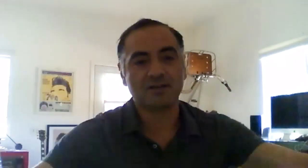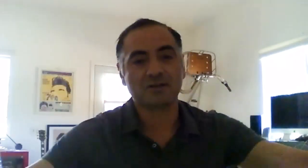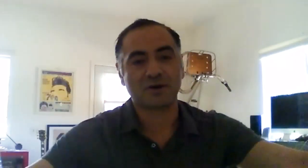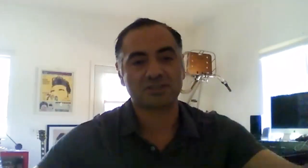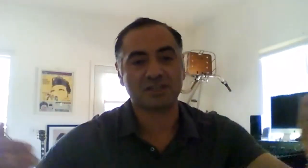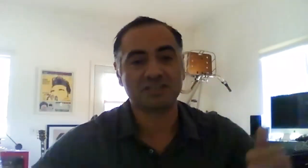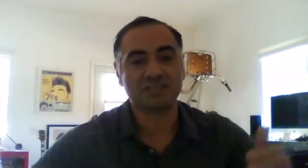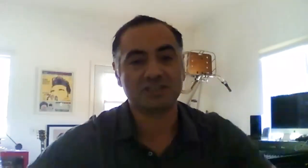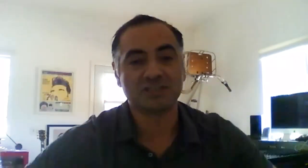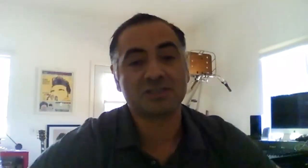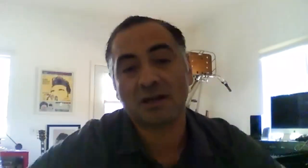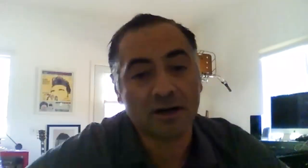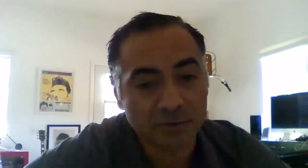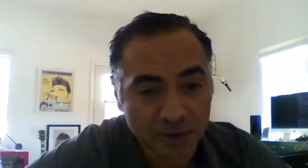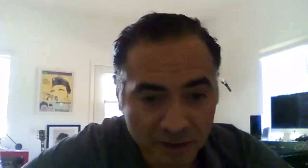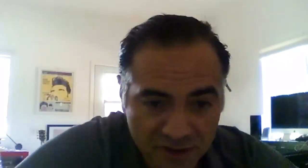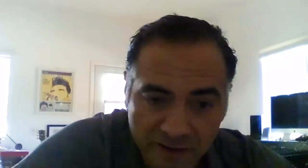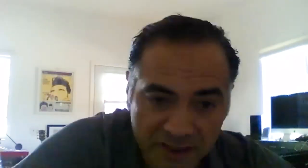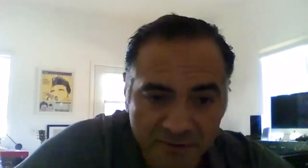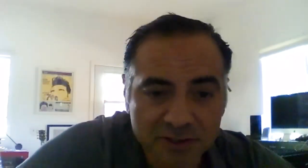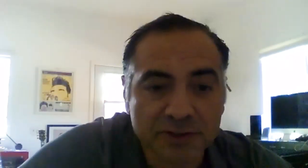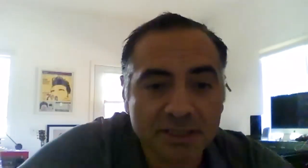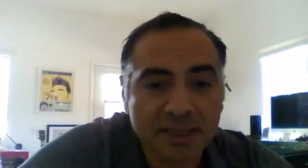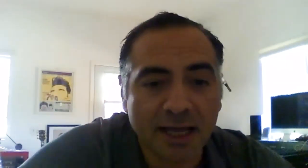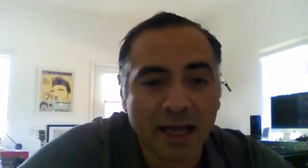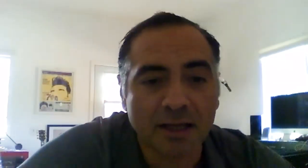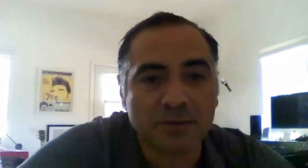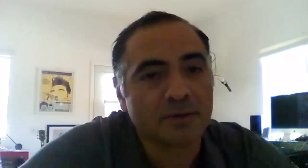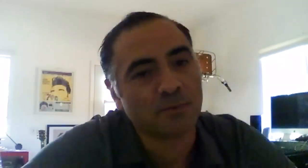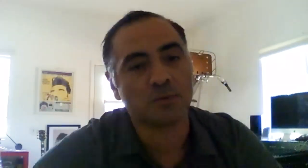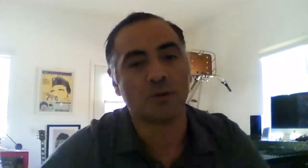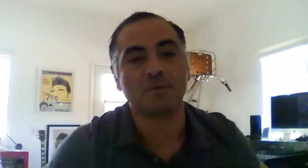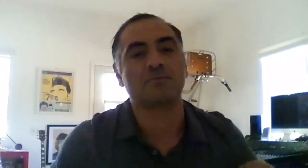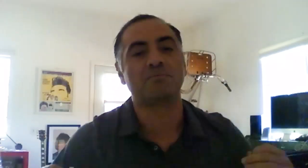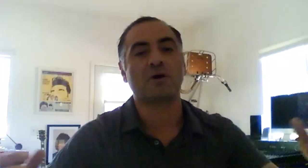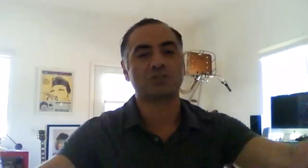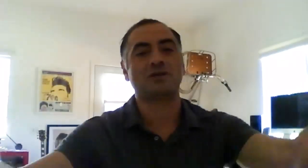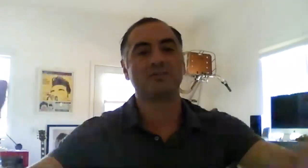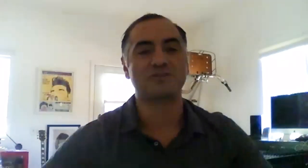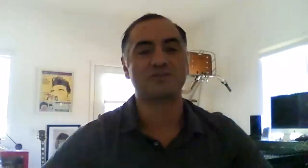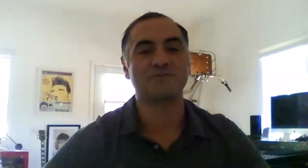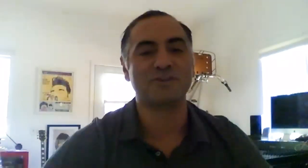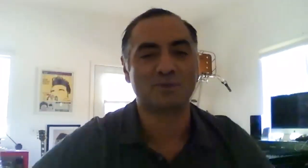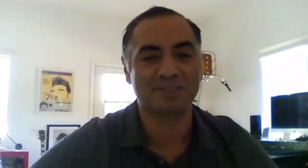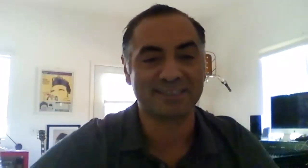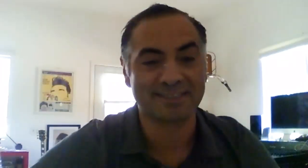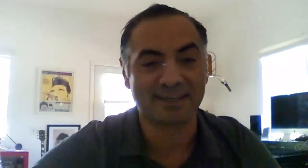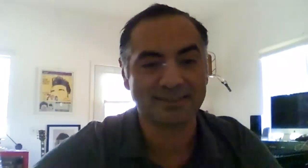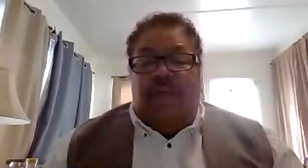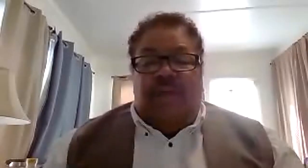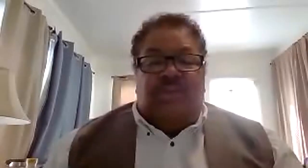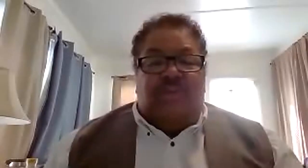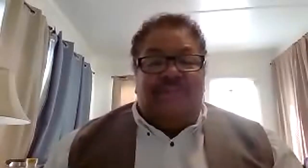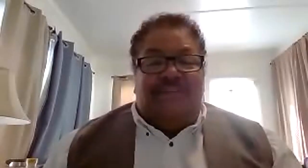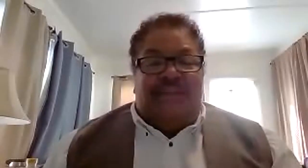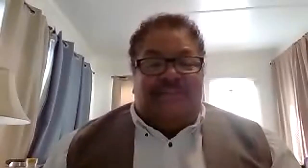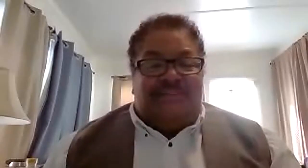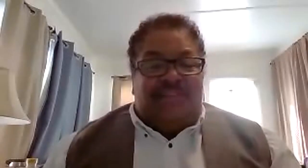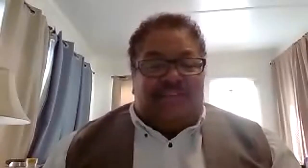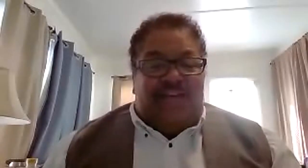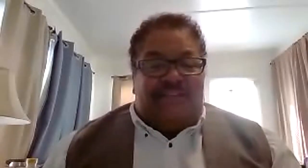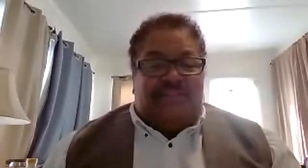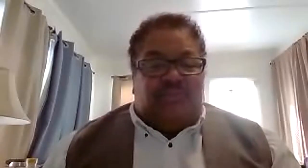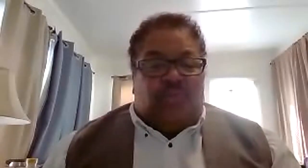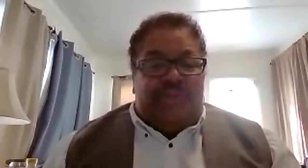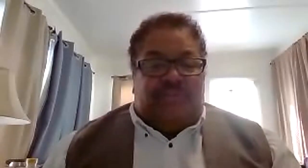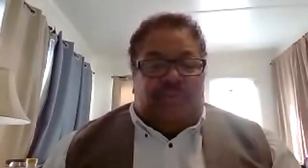Hartnell, congratulations on your 100th year anniversary, and we will march on into the future with success. Congratulations